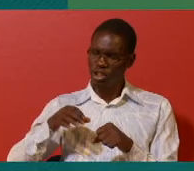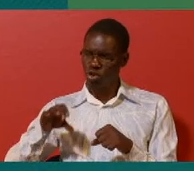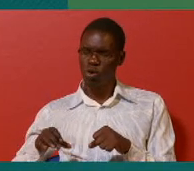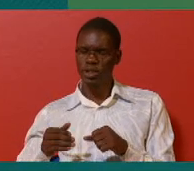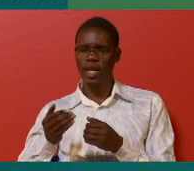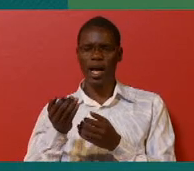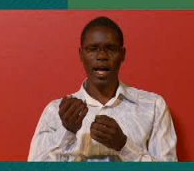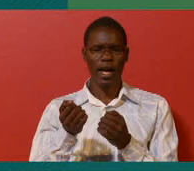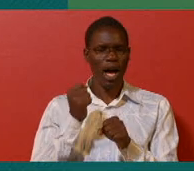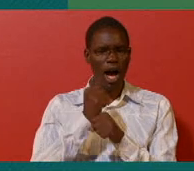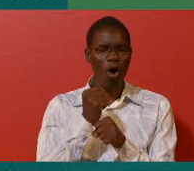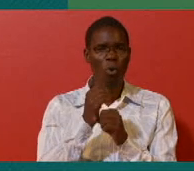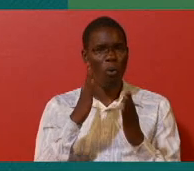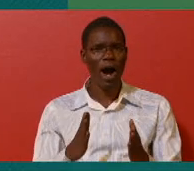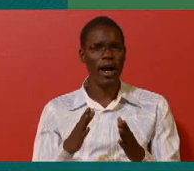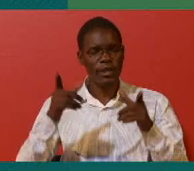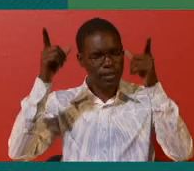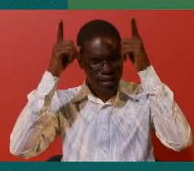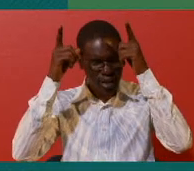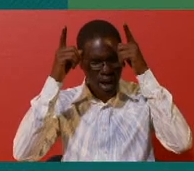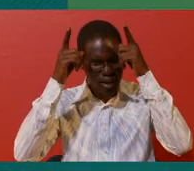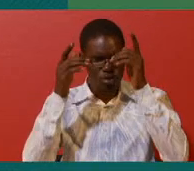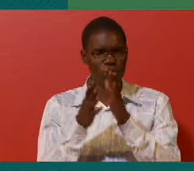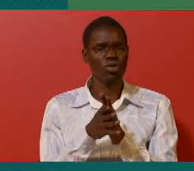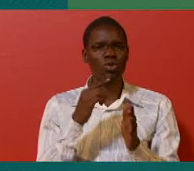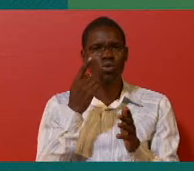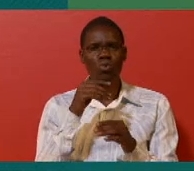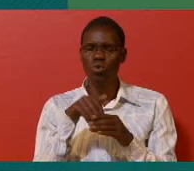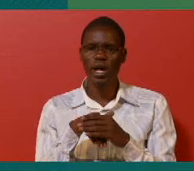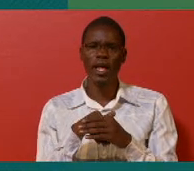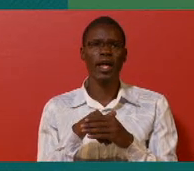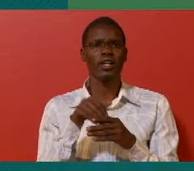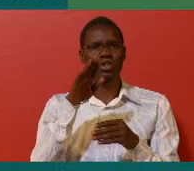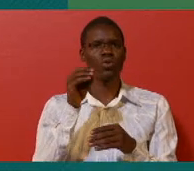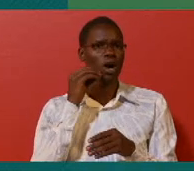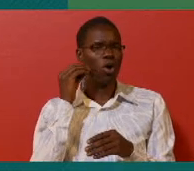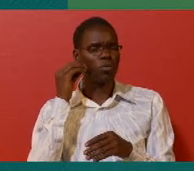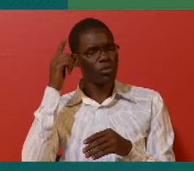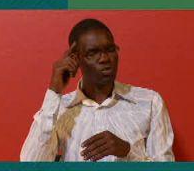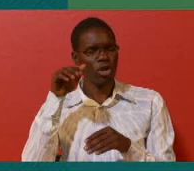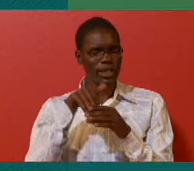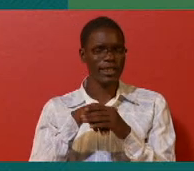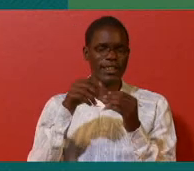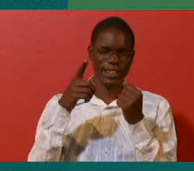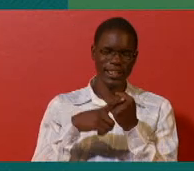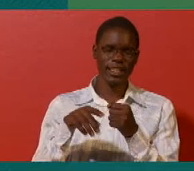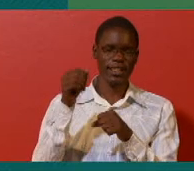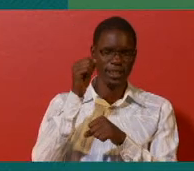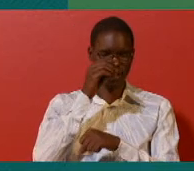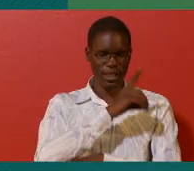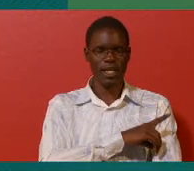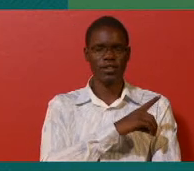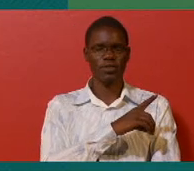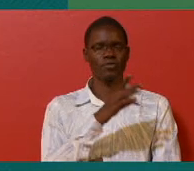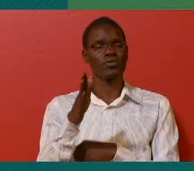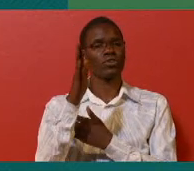servant, nor your female servant, nor your cattle, nor your stranger who is within your gates. For in 6 days the